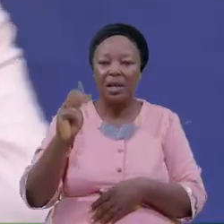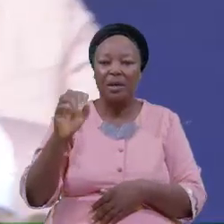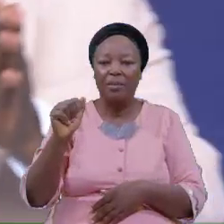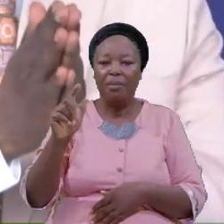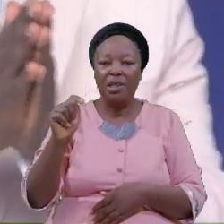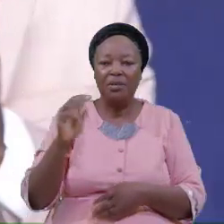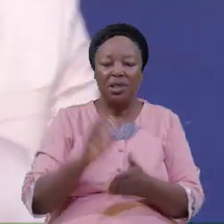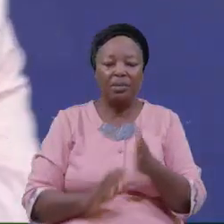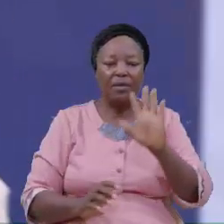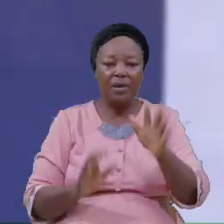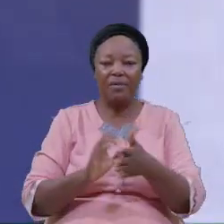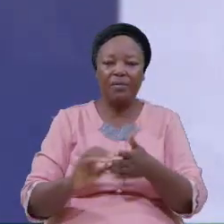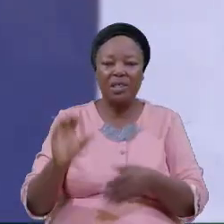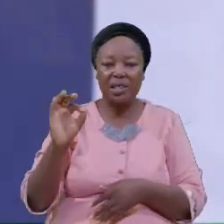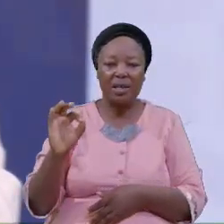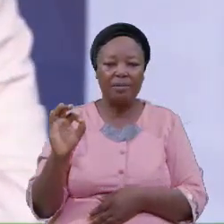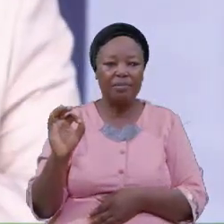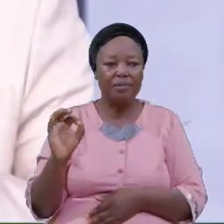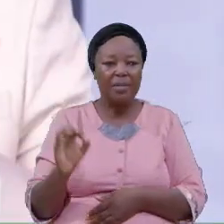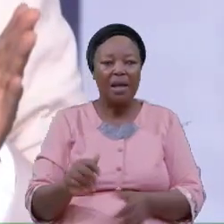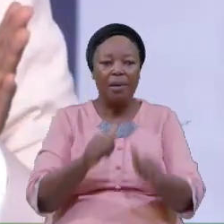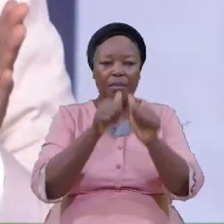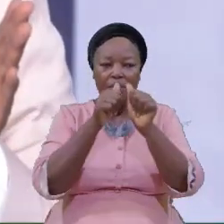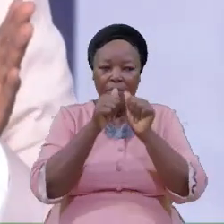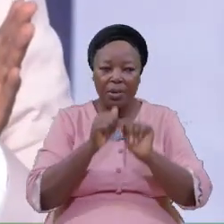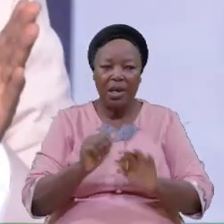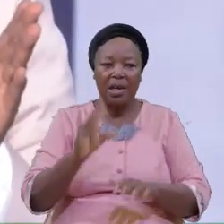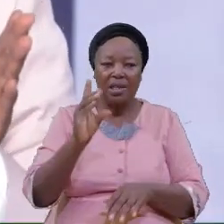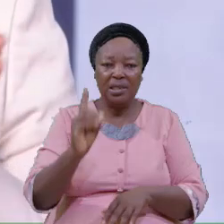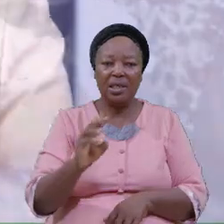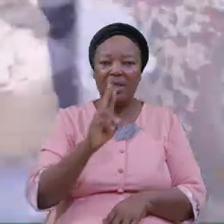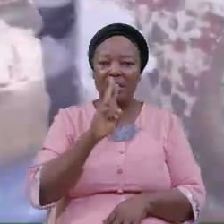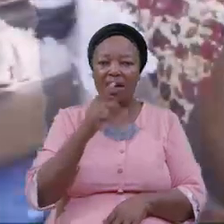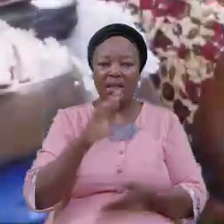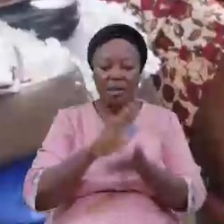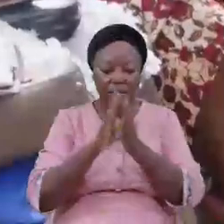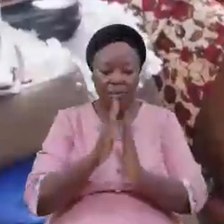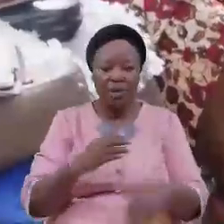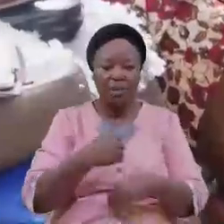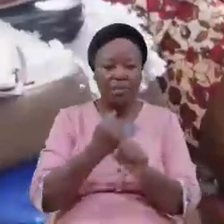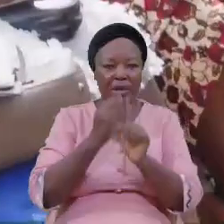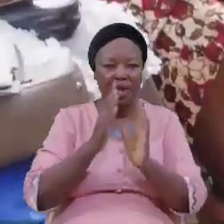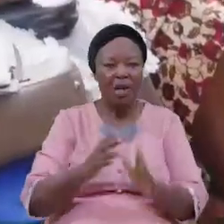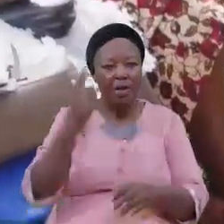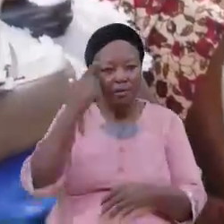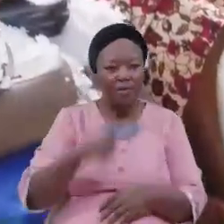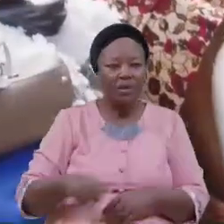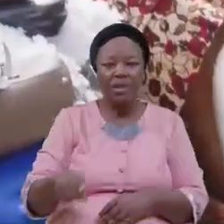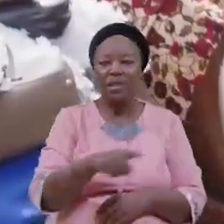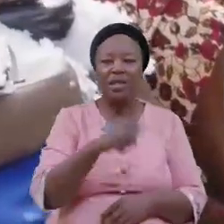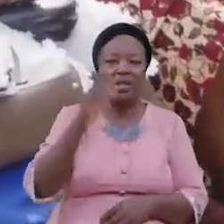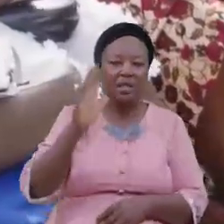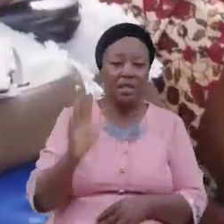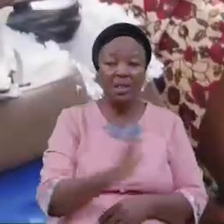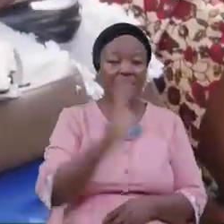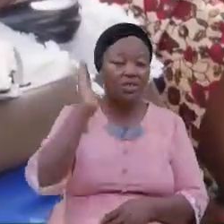9, "Blessed are the peacemakers, for they shall be